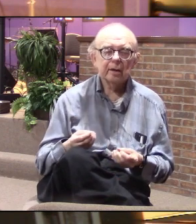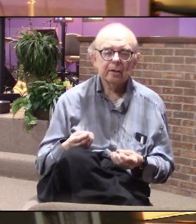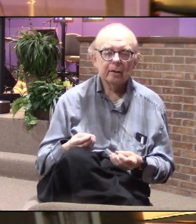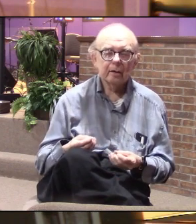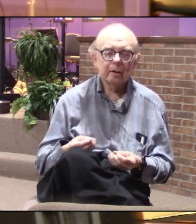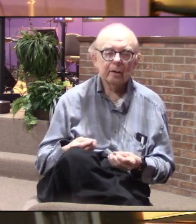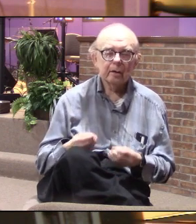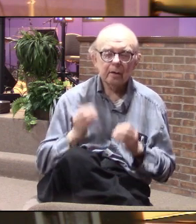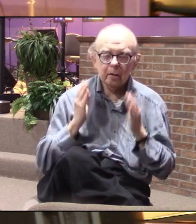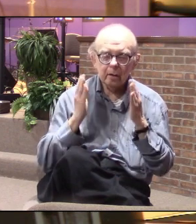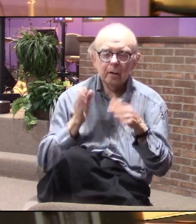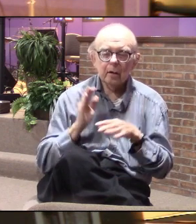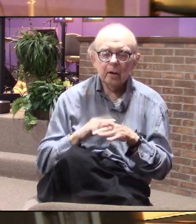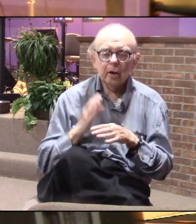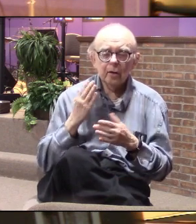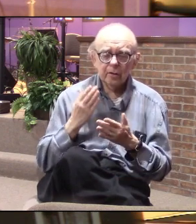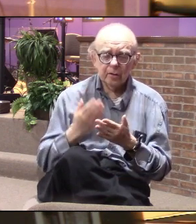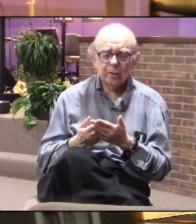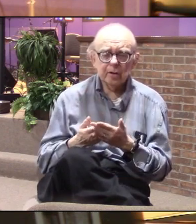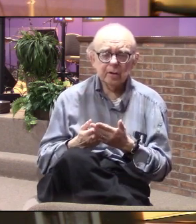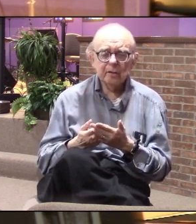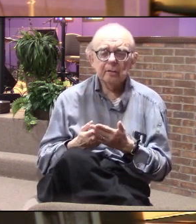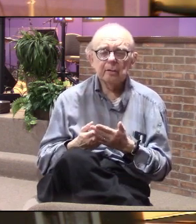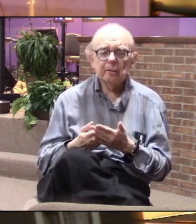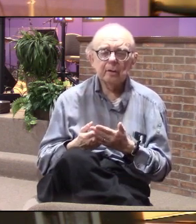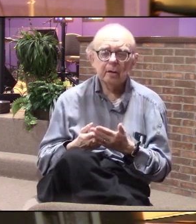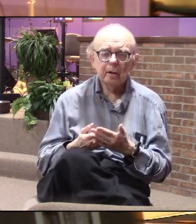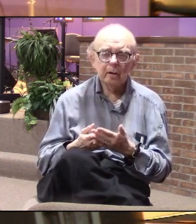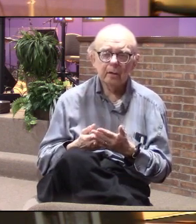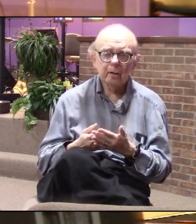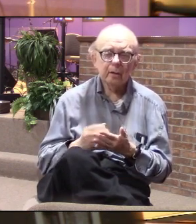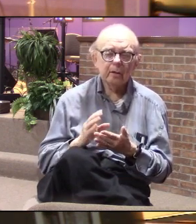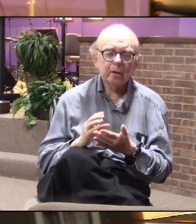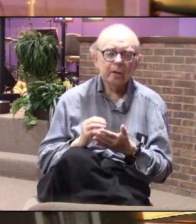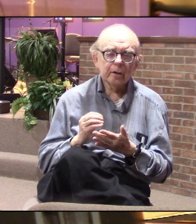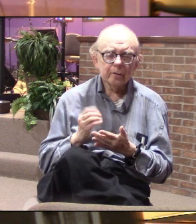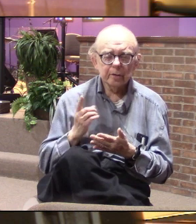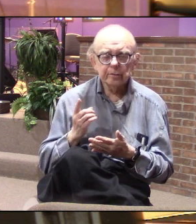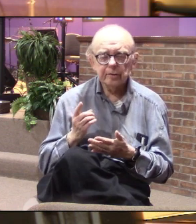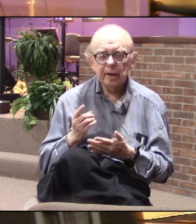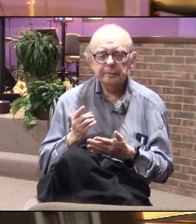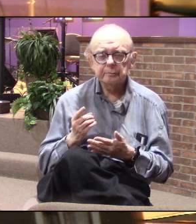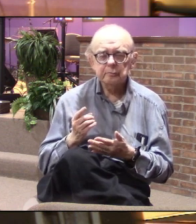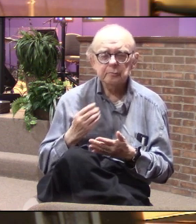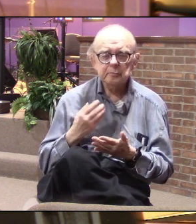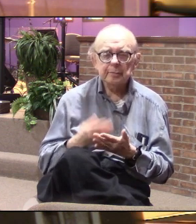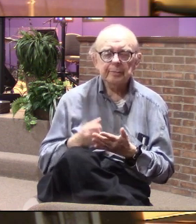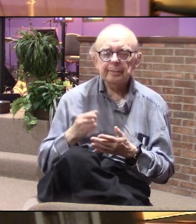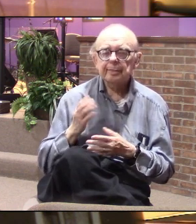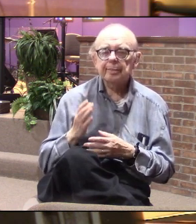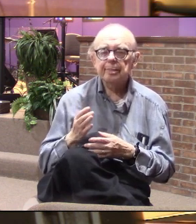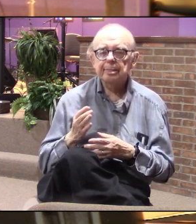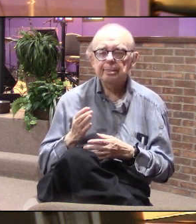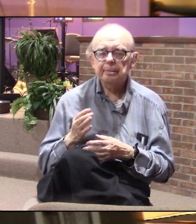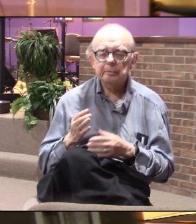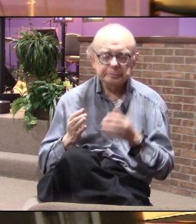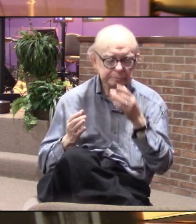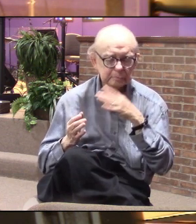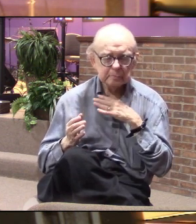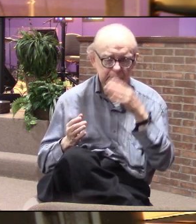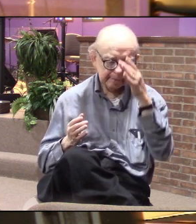So if we focus on the goodness, then you understand The goodness of God, ladies and